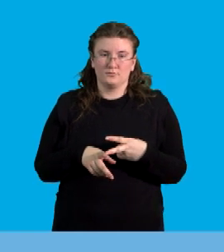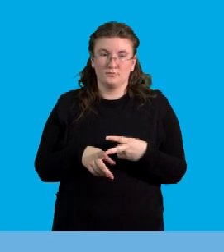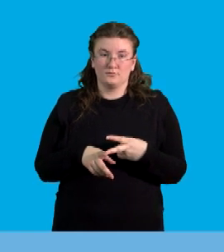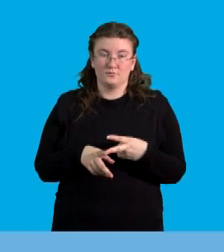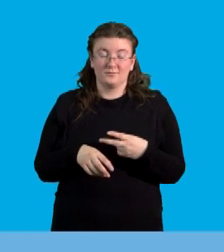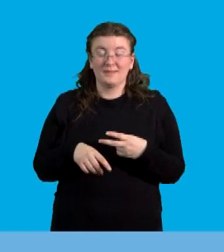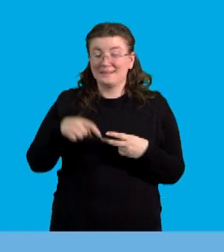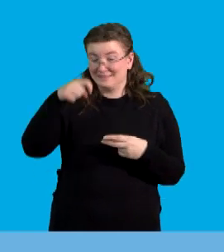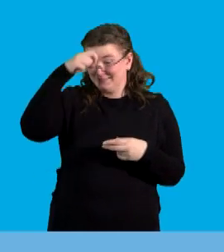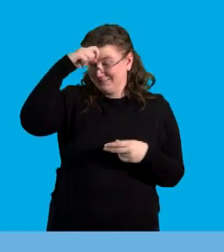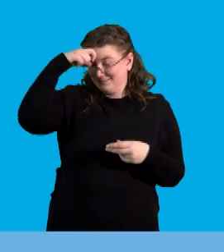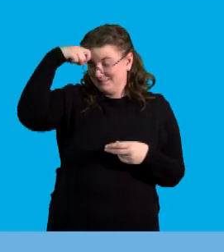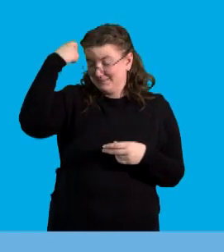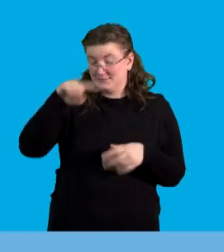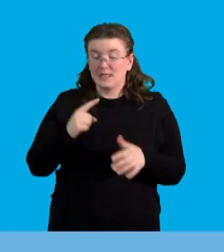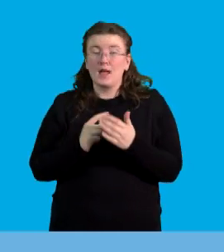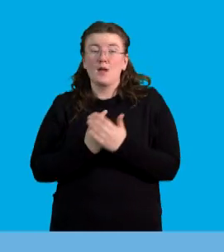and that heat